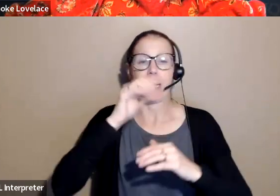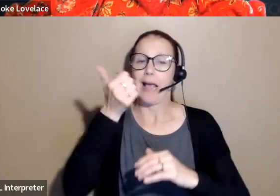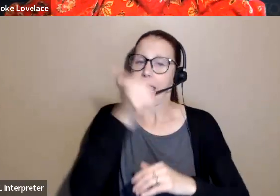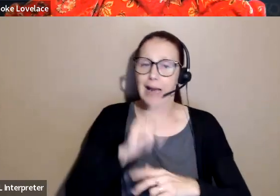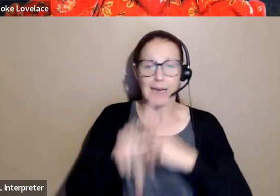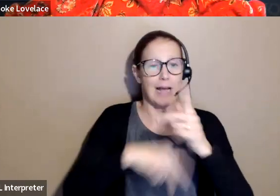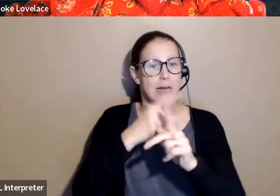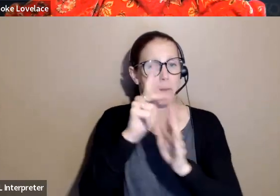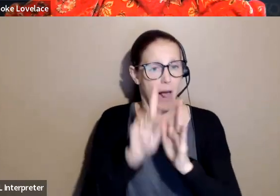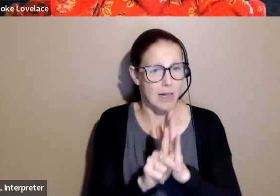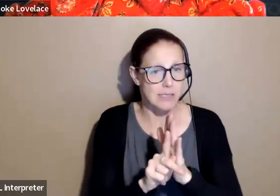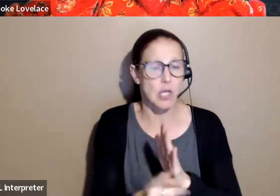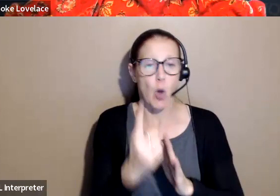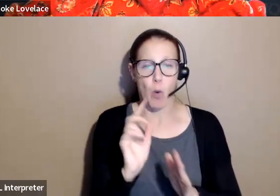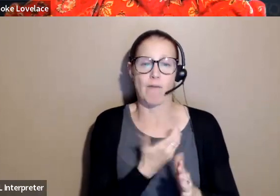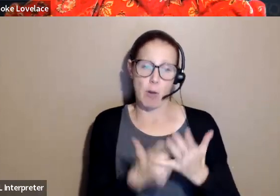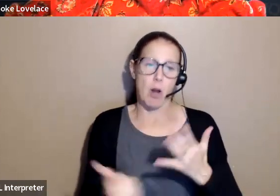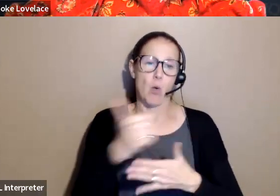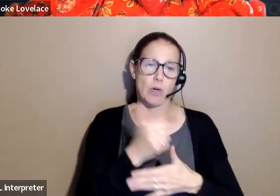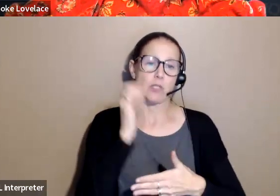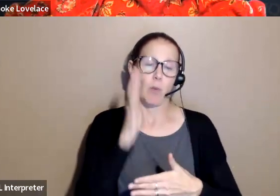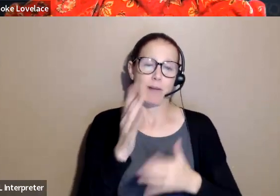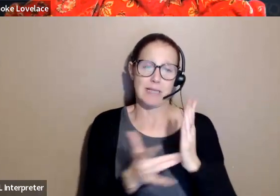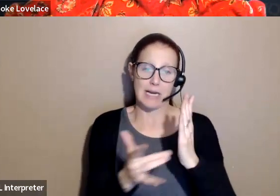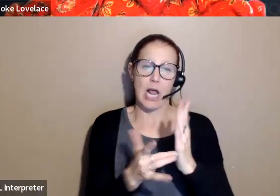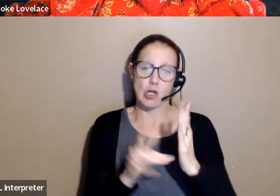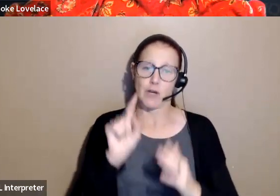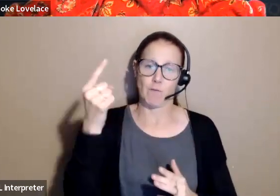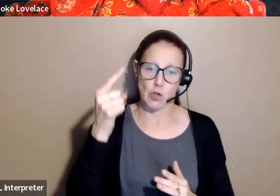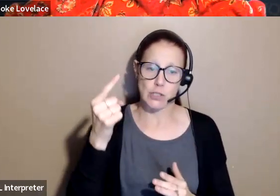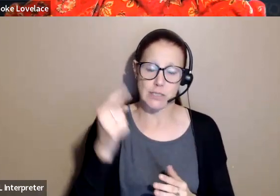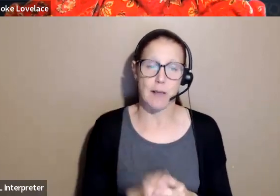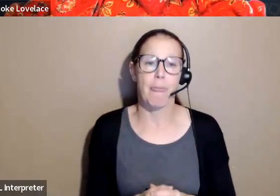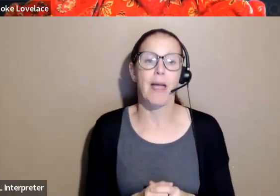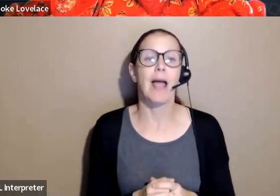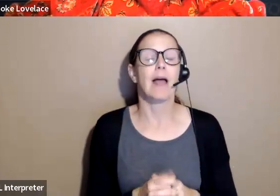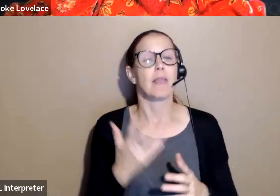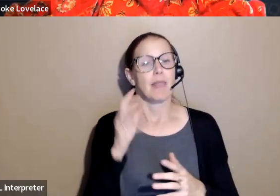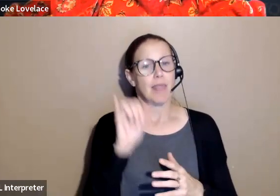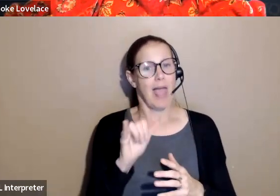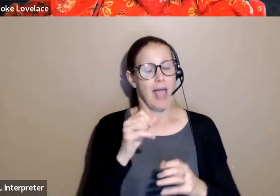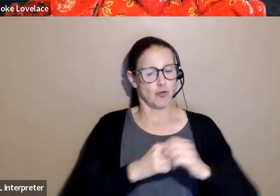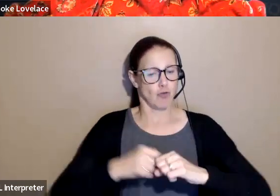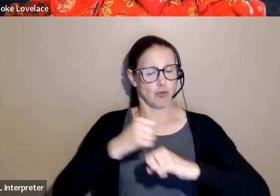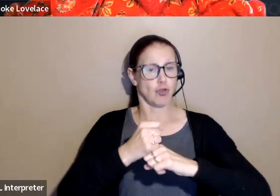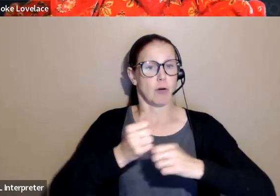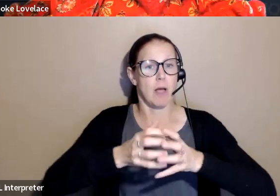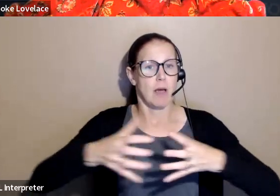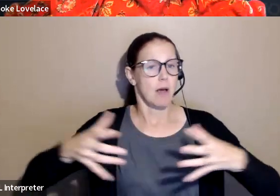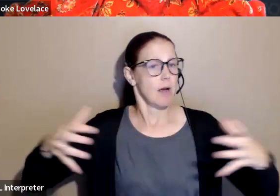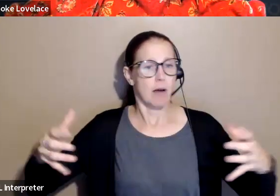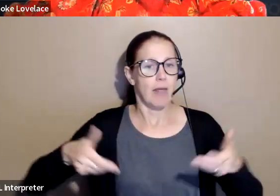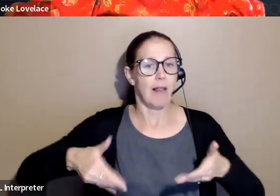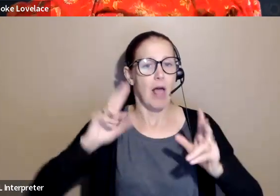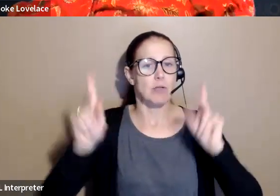that, one of our priorities is definitely going to be technology first, and then building out that infrastructure that allows people